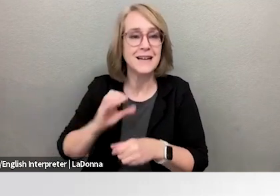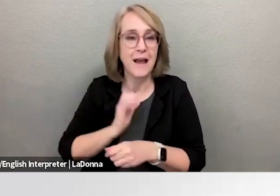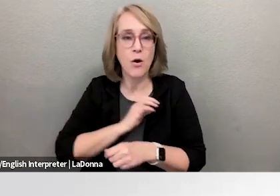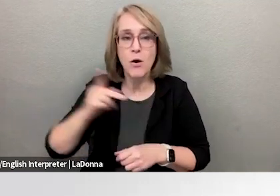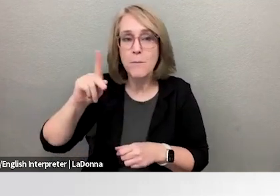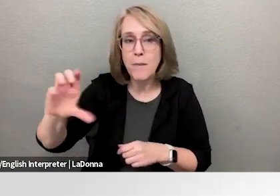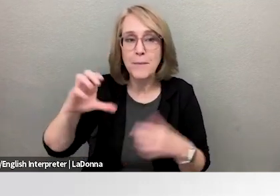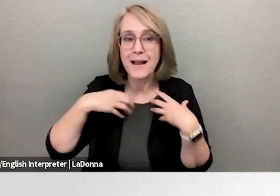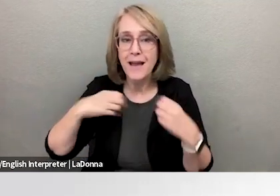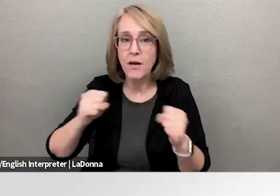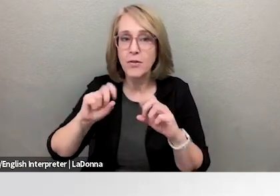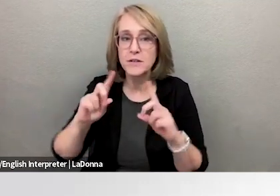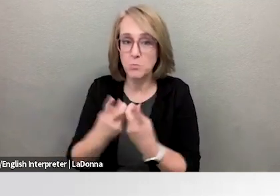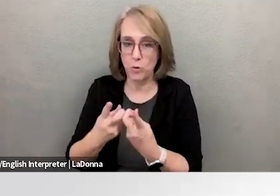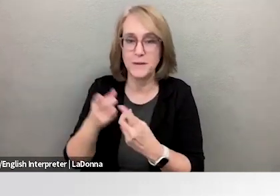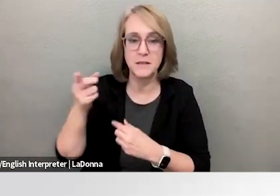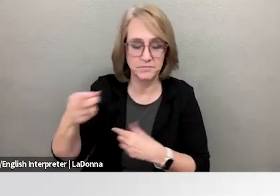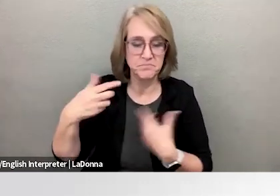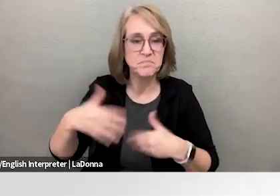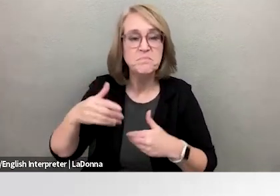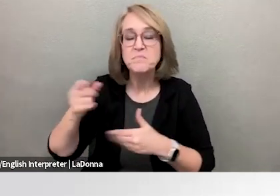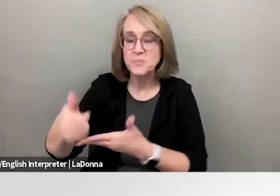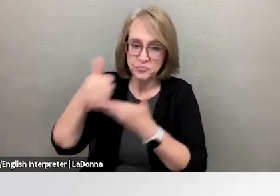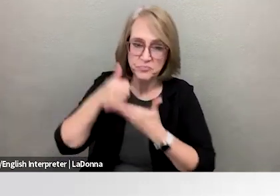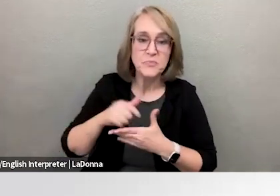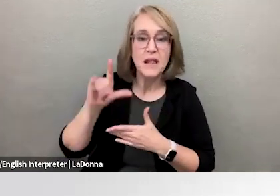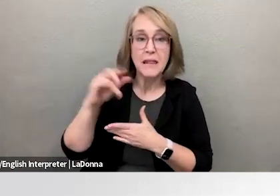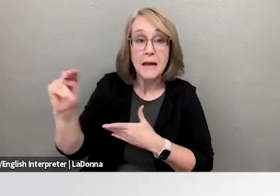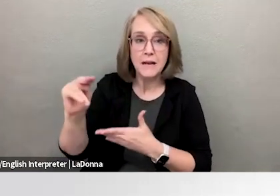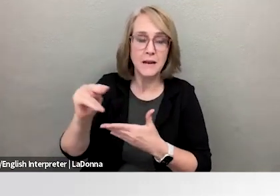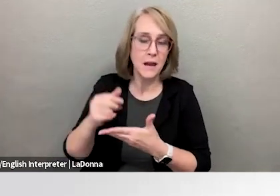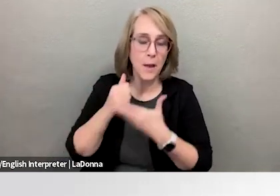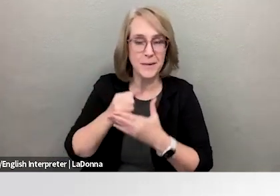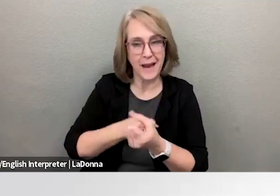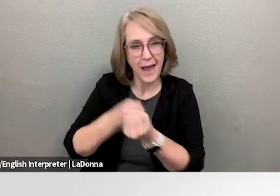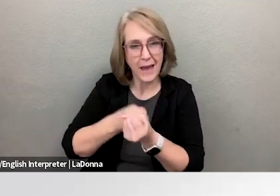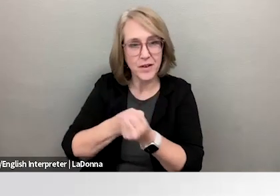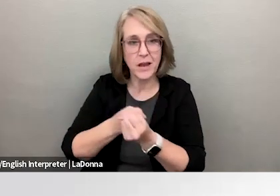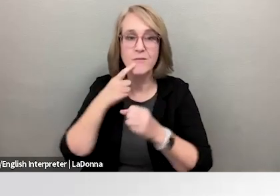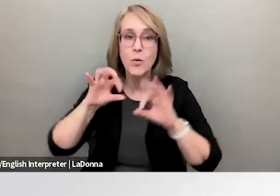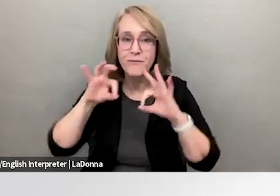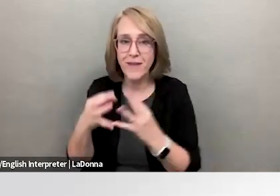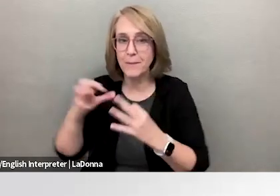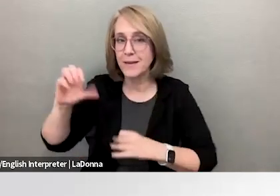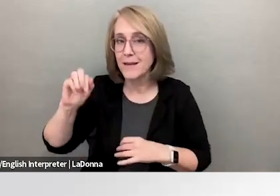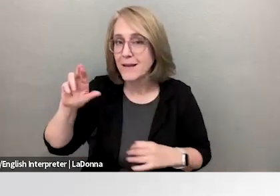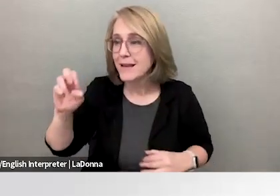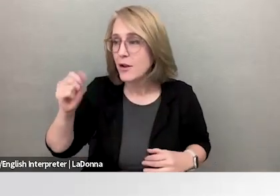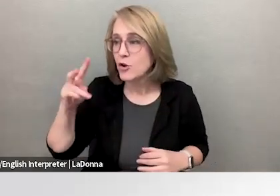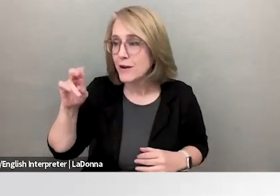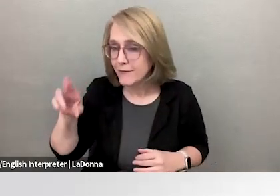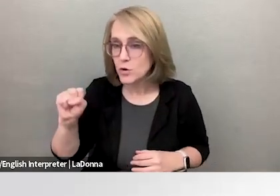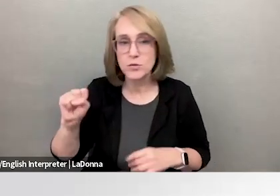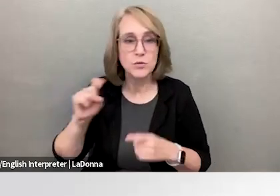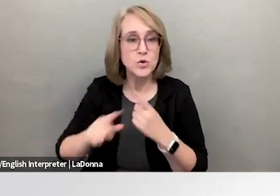department. And it's been really, Lynn's been really instrumental in advocating for family caregivers and trying to eliminate